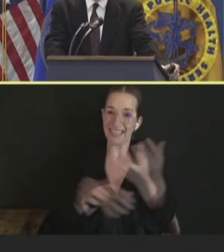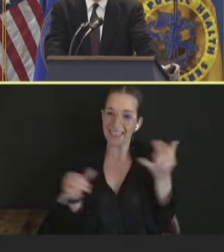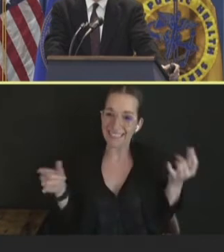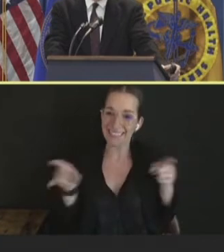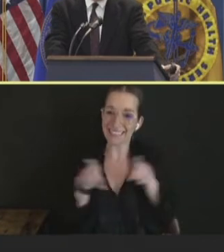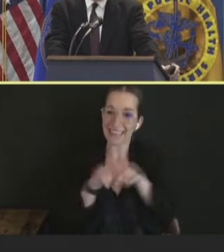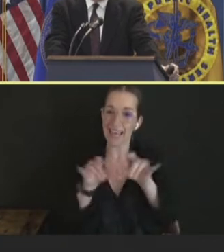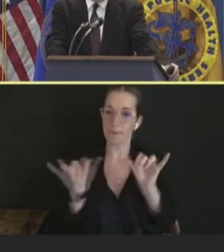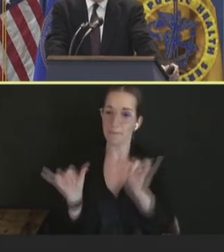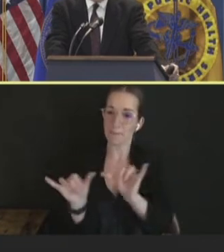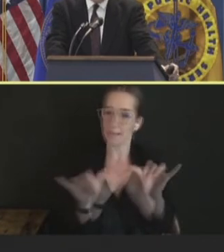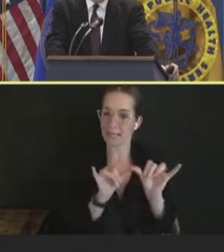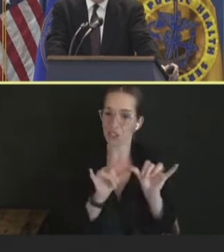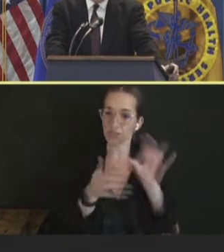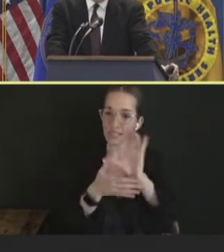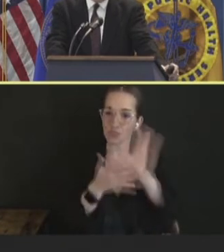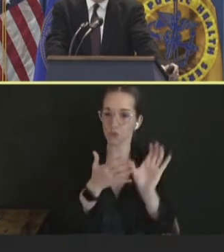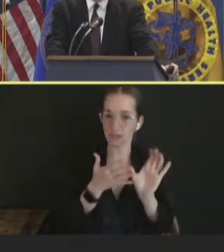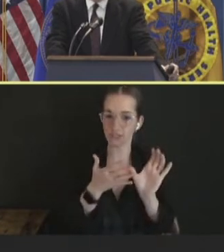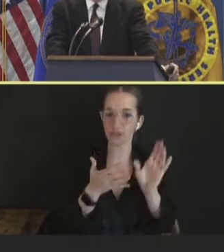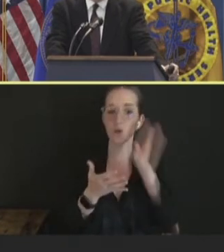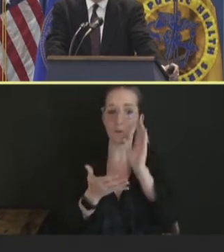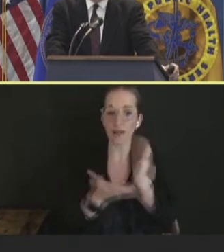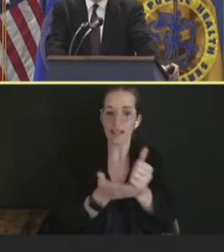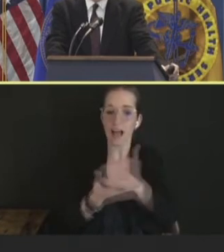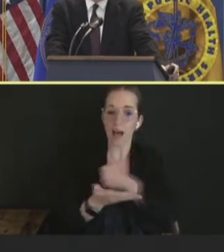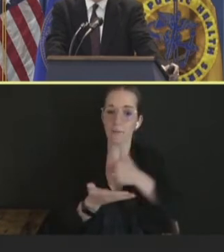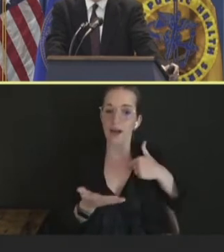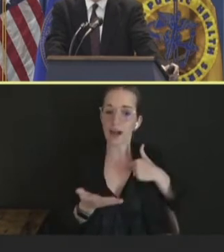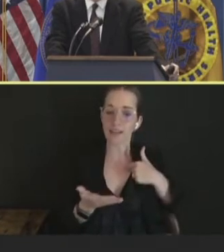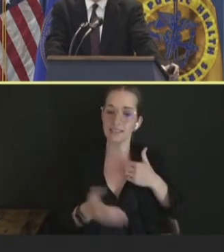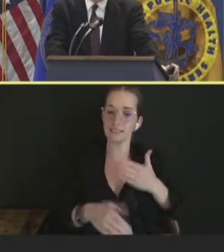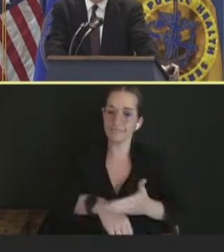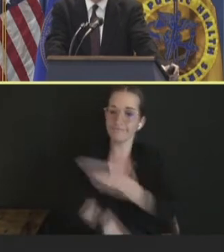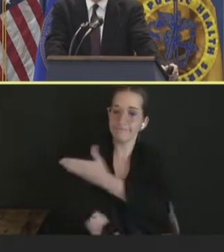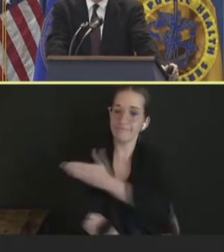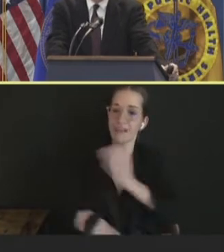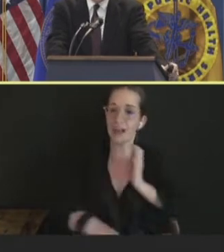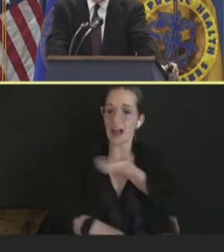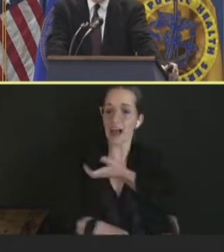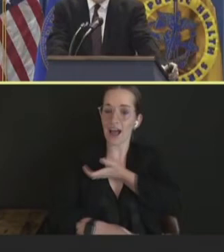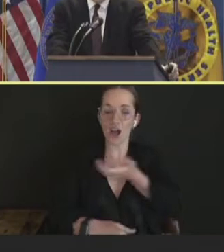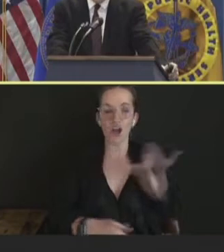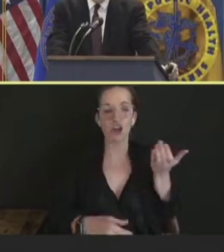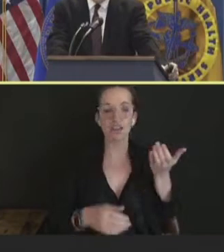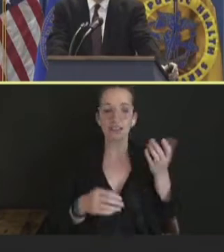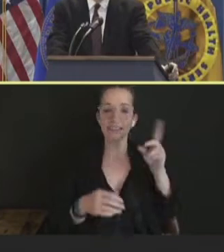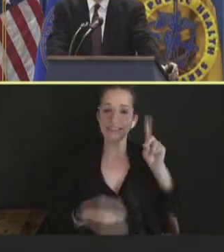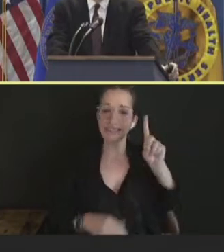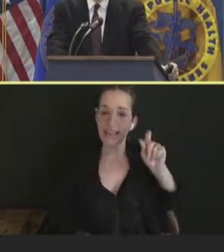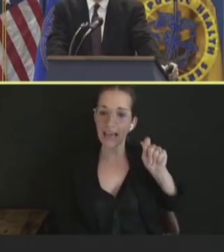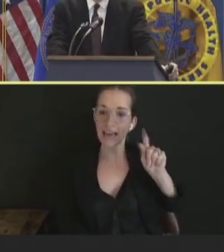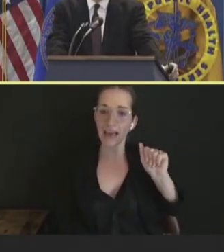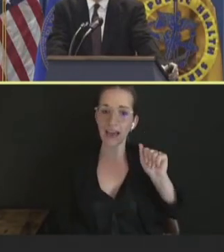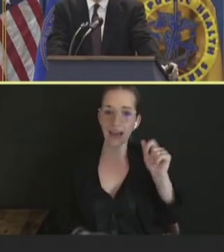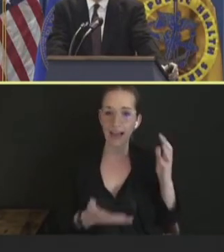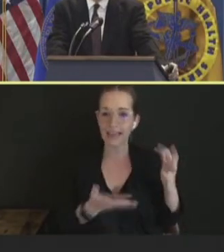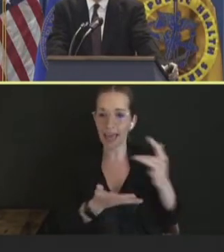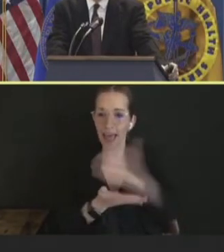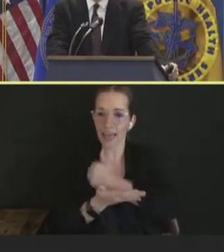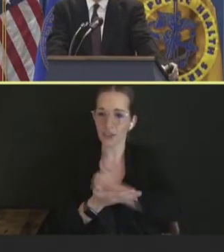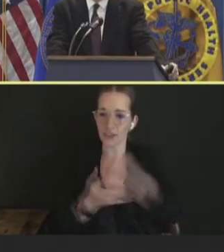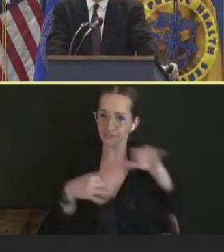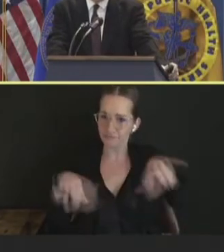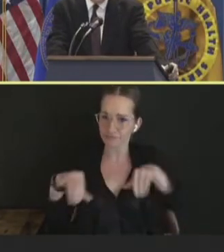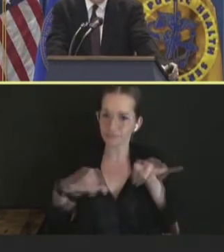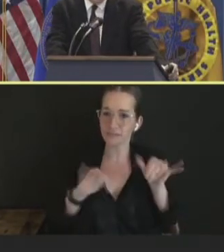really good, robust data on vaccine-related knowledge and attitudes and confidence, and then would also enable us